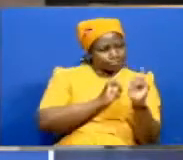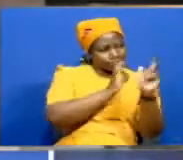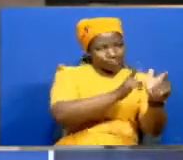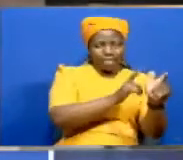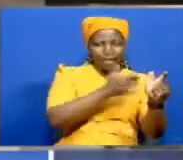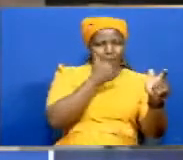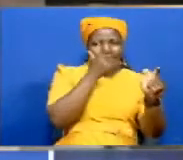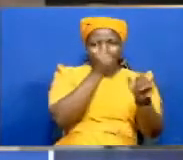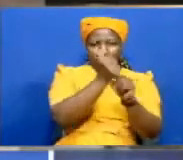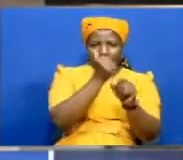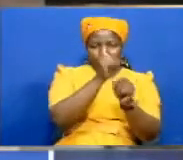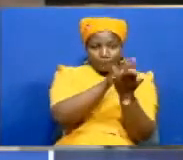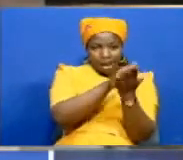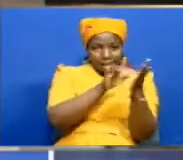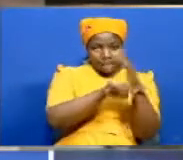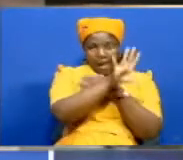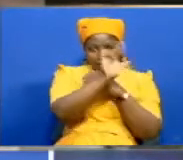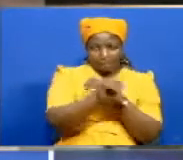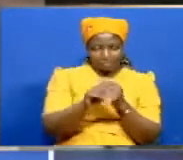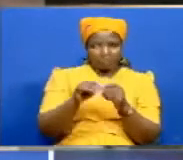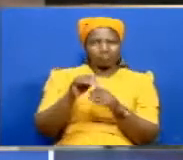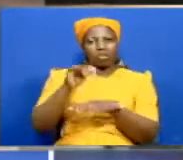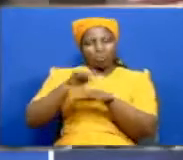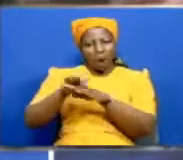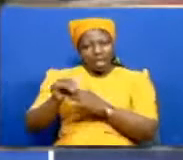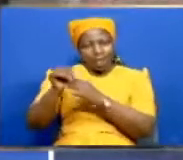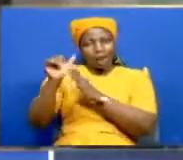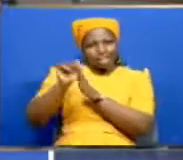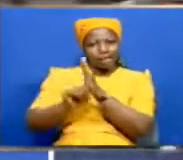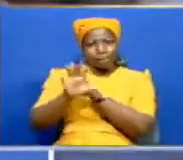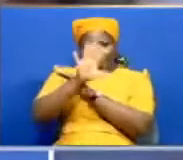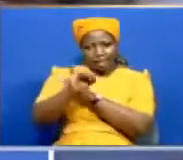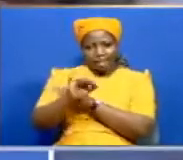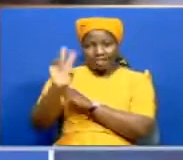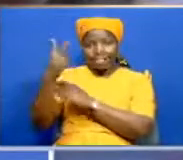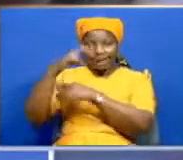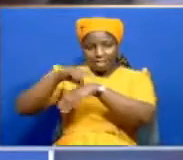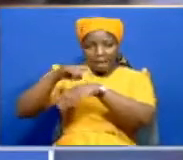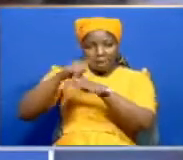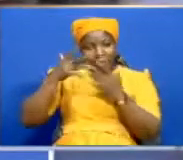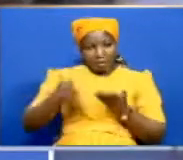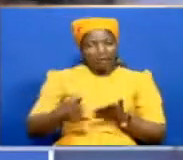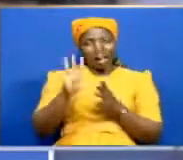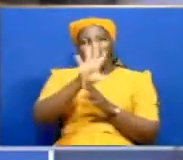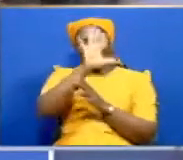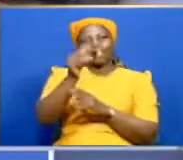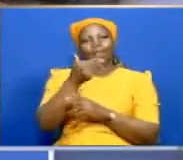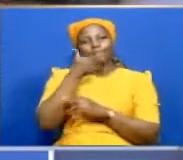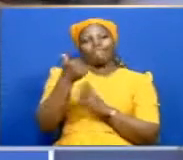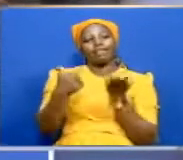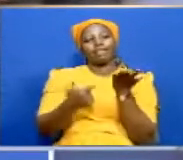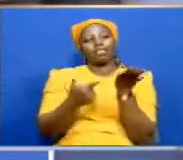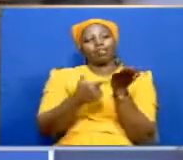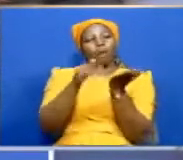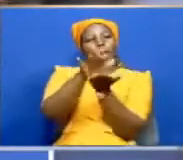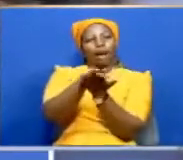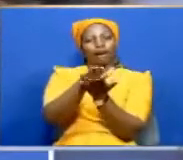Africa, Excellence in Leadership in Africa, and for the second time in a row, Africa's Best Digital